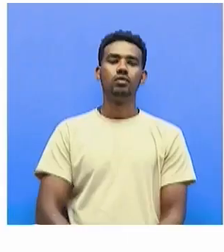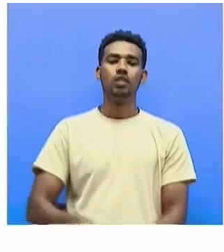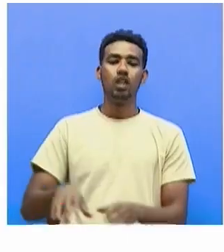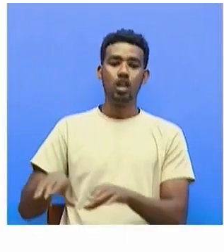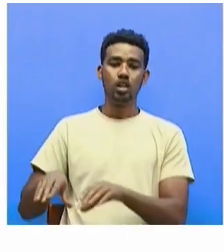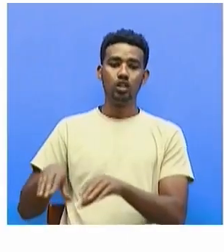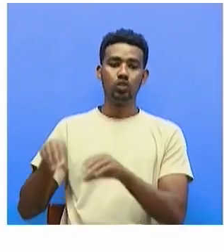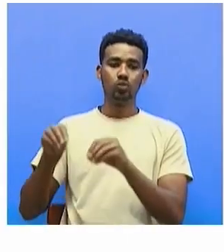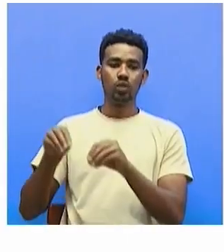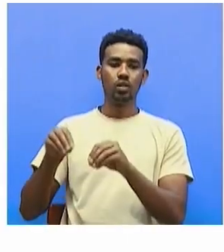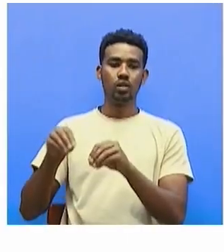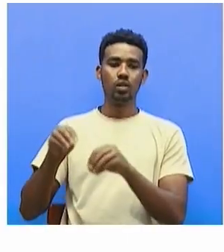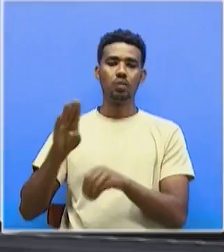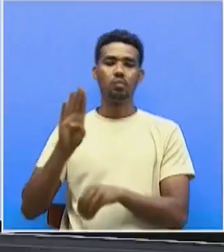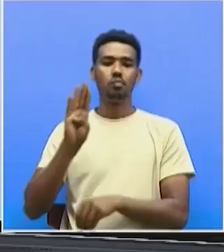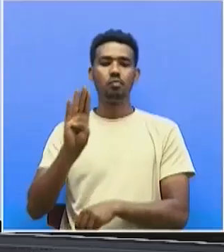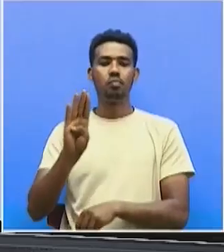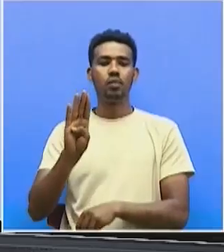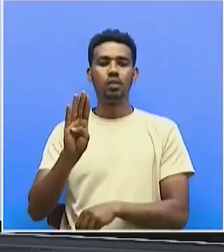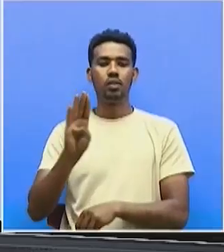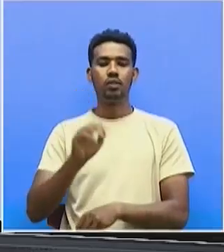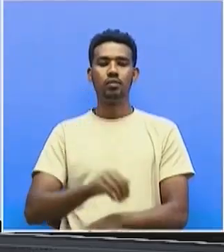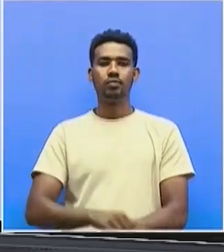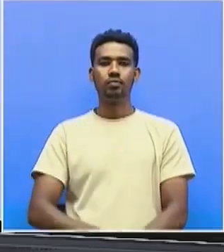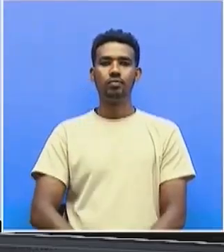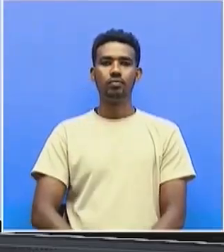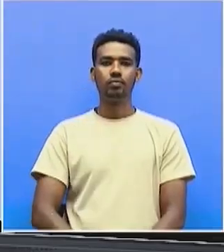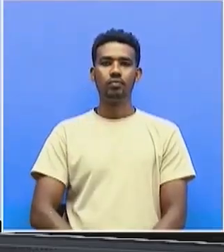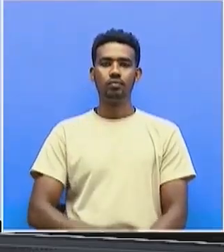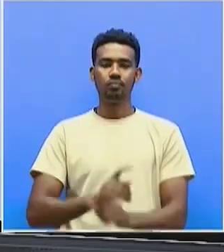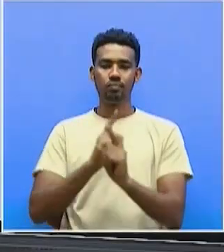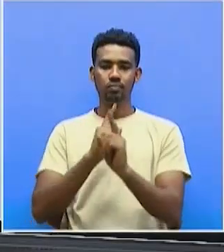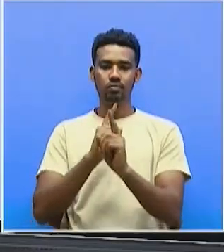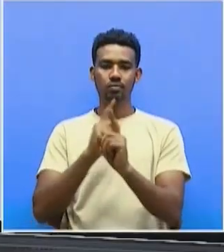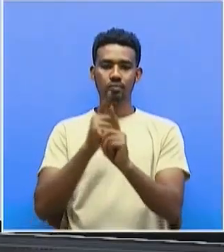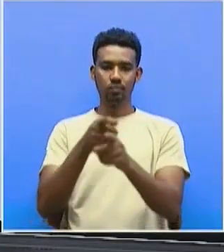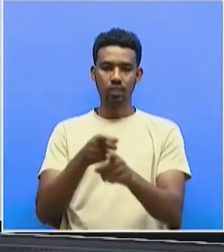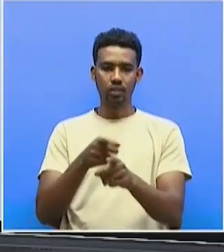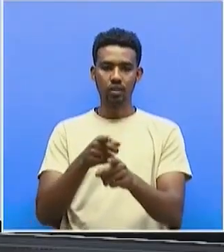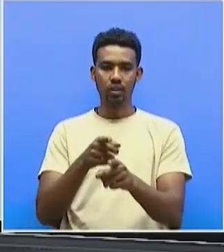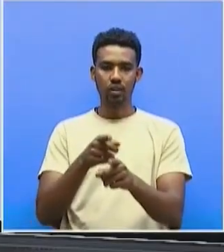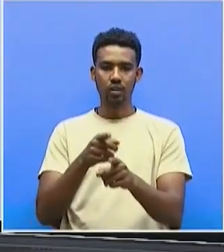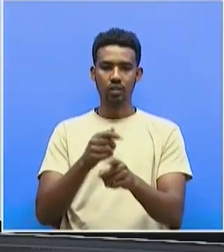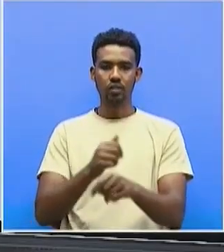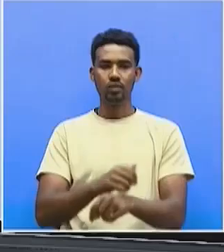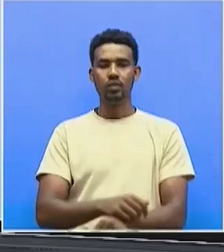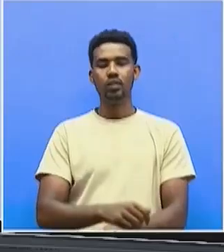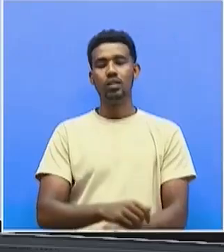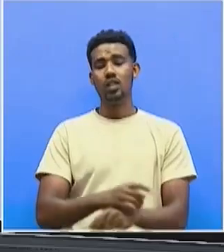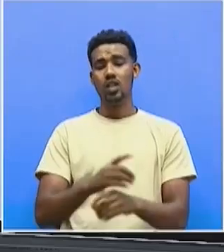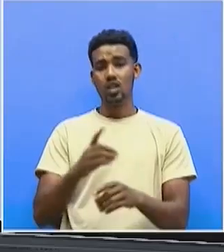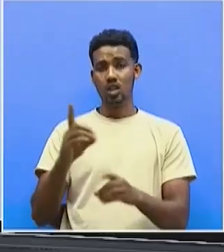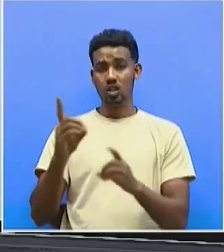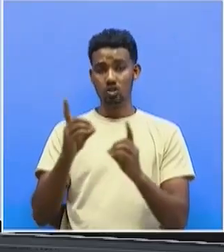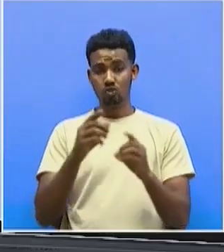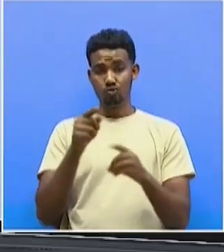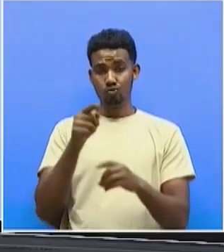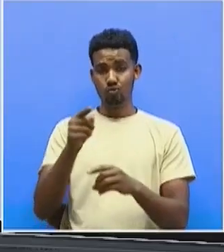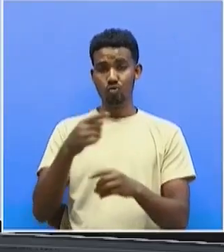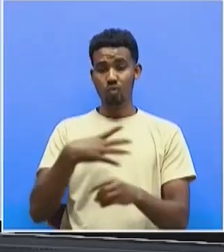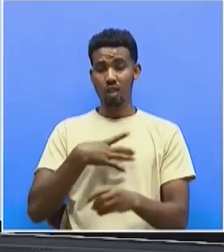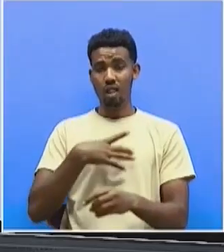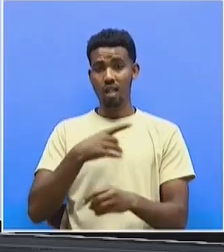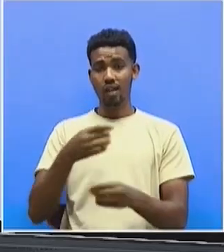Student B are going to answer like question mark because we're asking question. Do you like